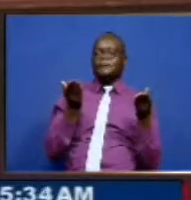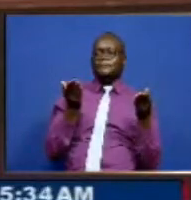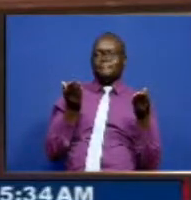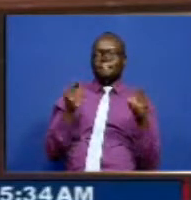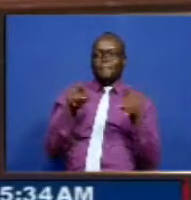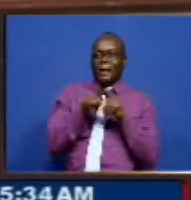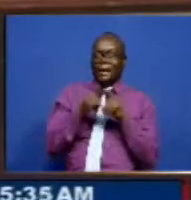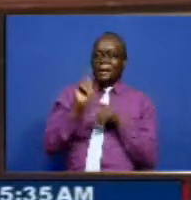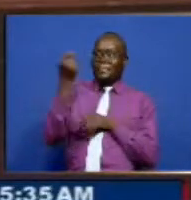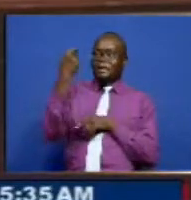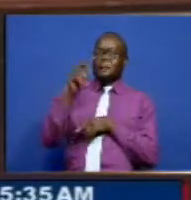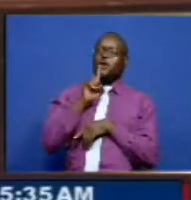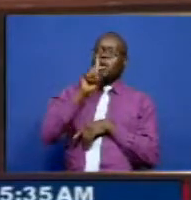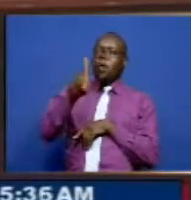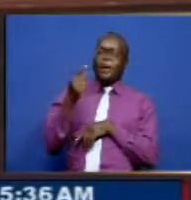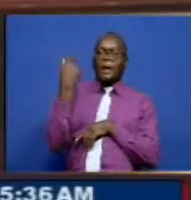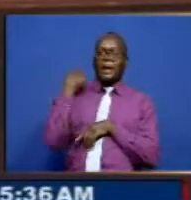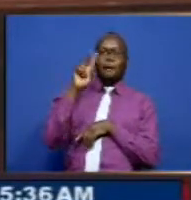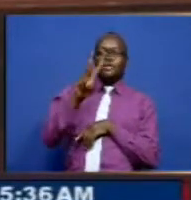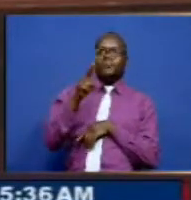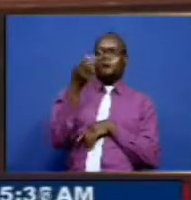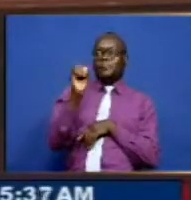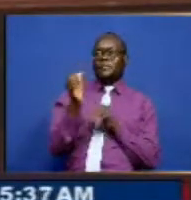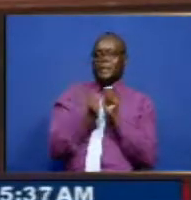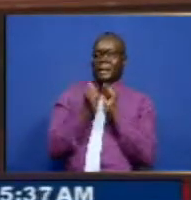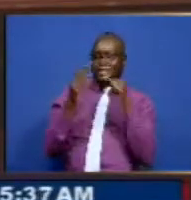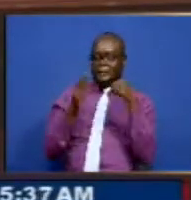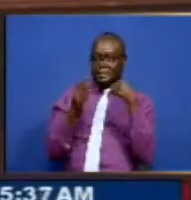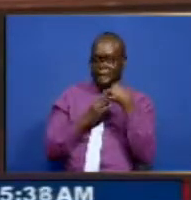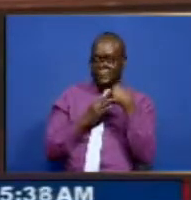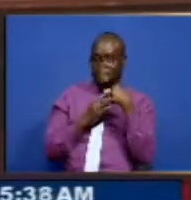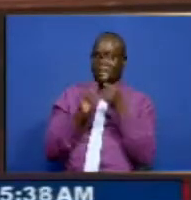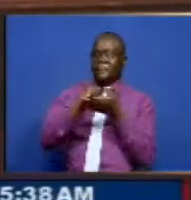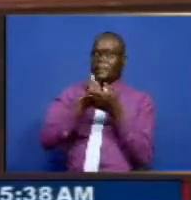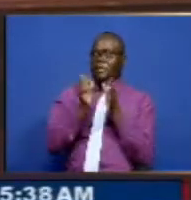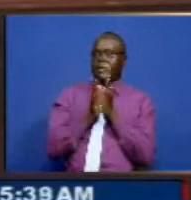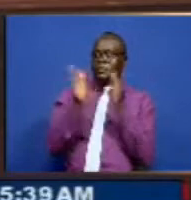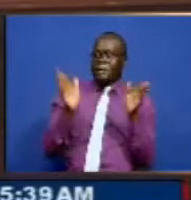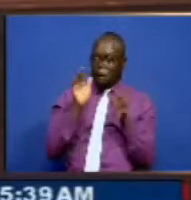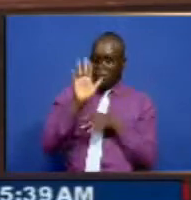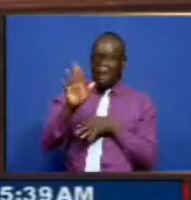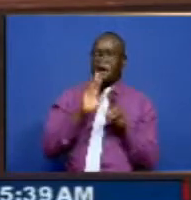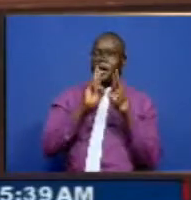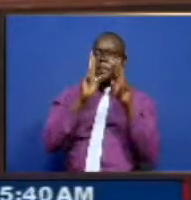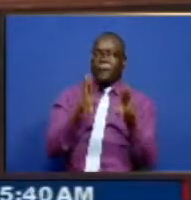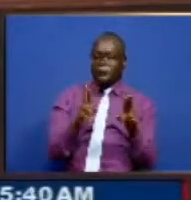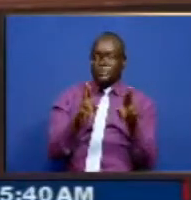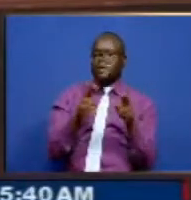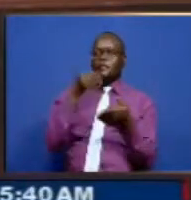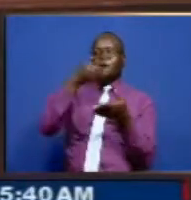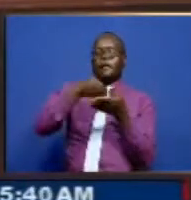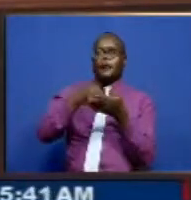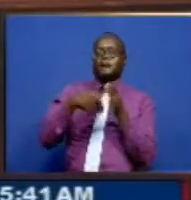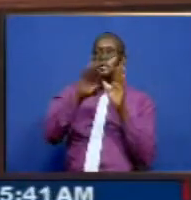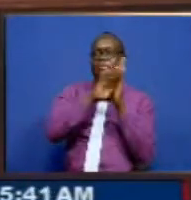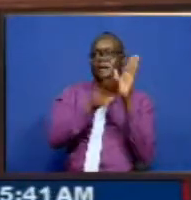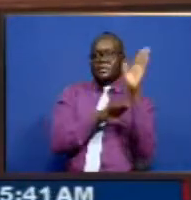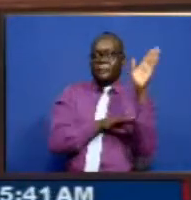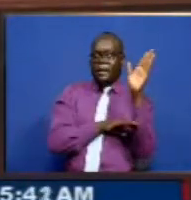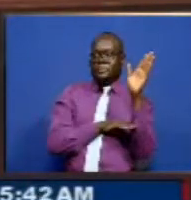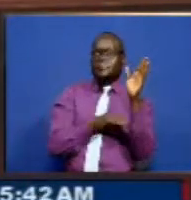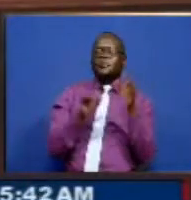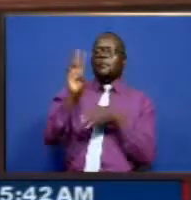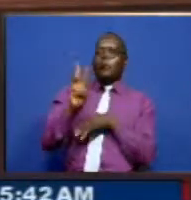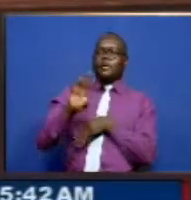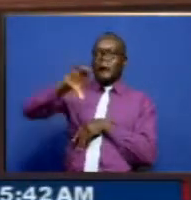the Presidential Directive Number 2 of 2018. The Auditor General, in his report on financial statements of Wajir